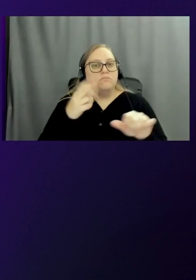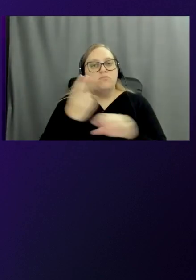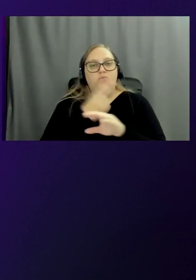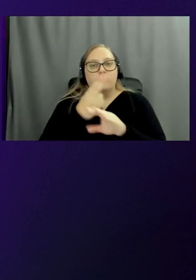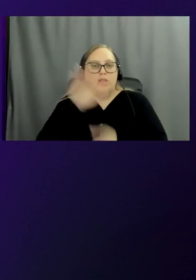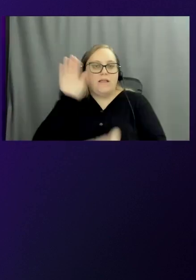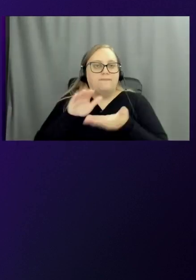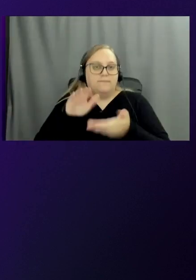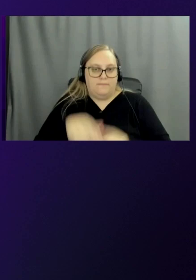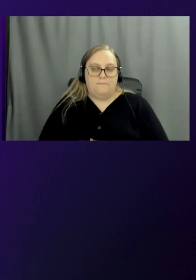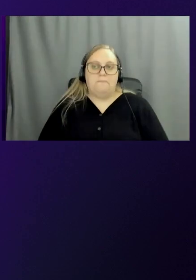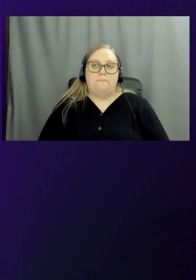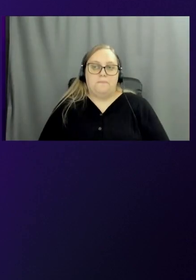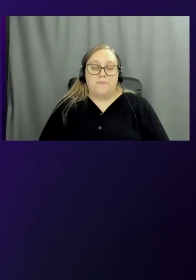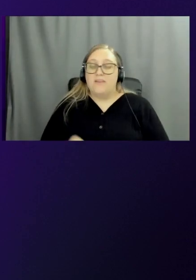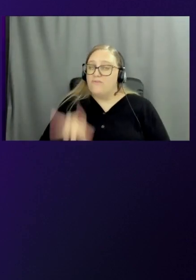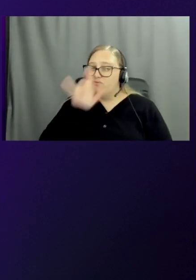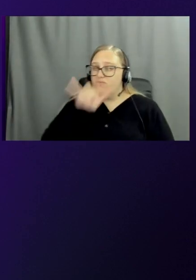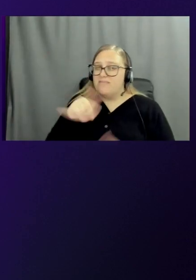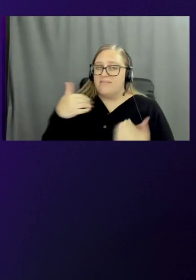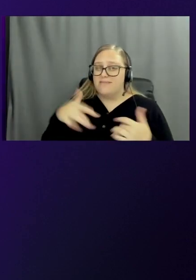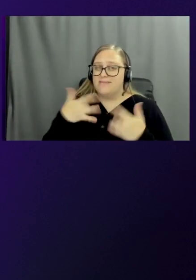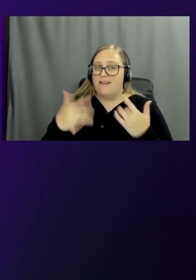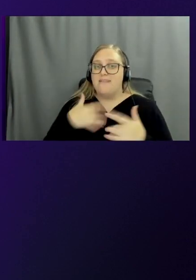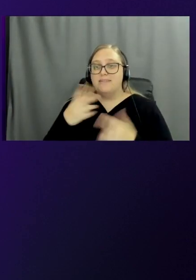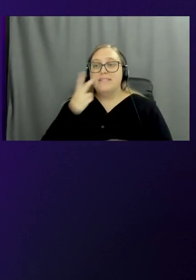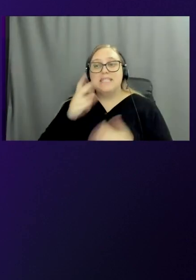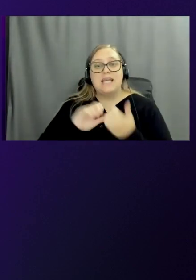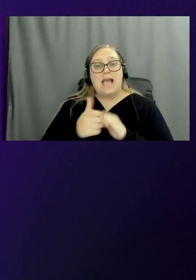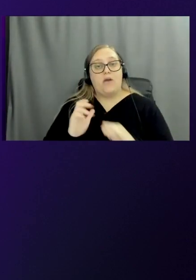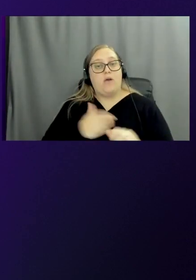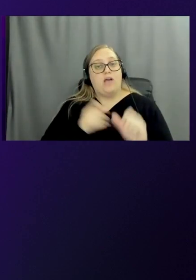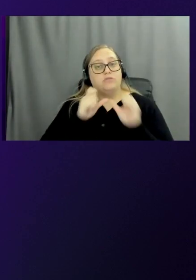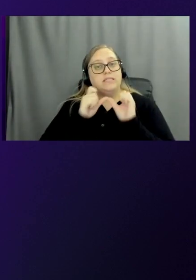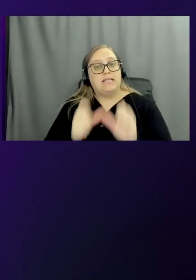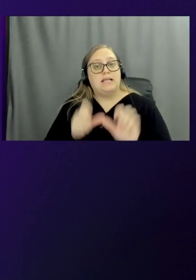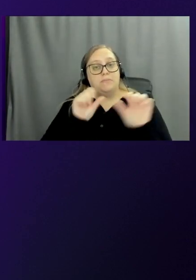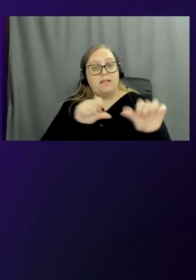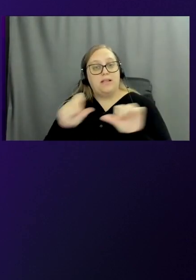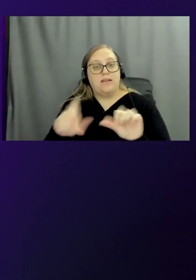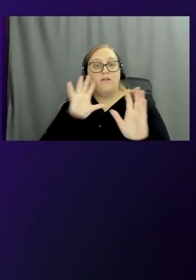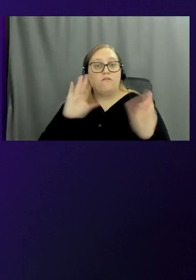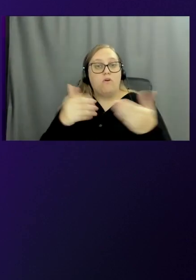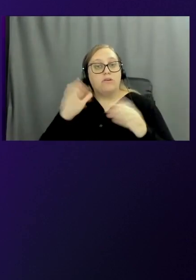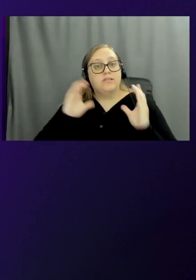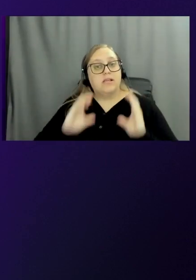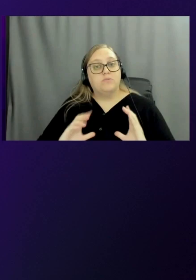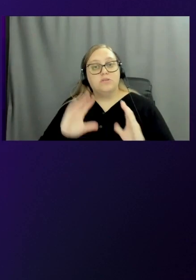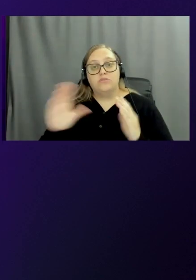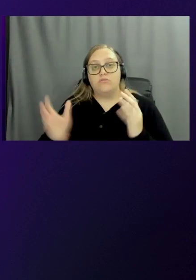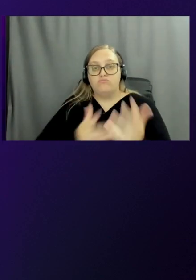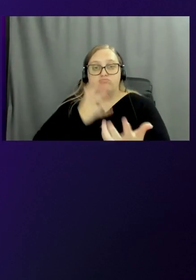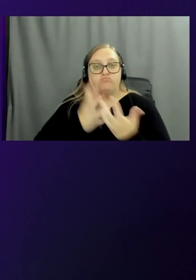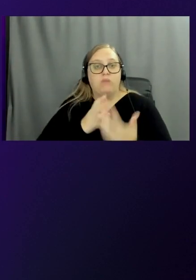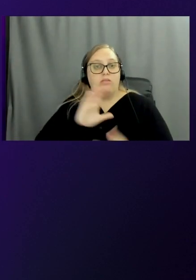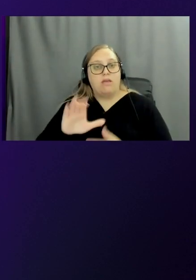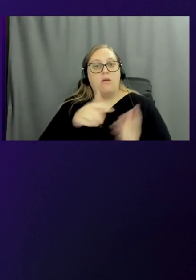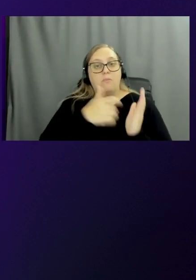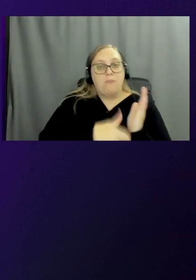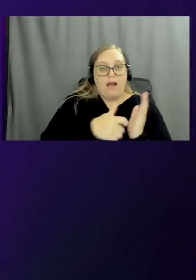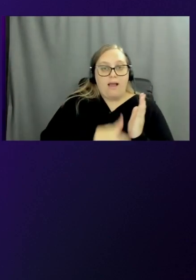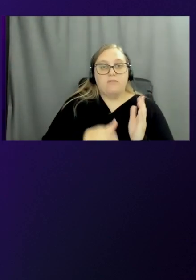and it's been really exciting to see how our sustainability-focused customers are meeting not only their price and performance goals with Graviton,